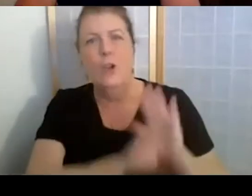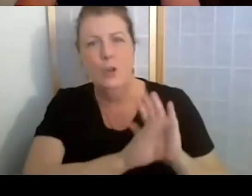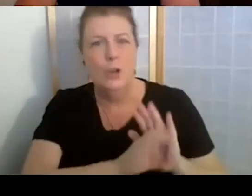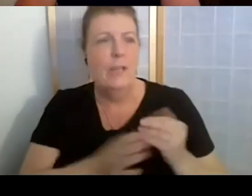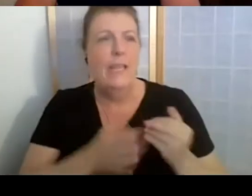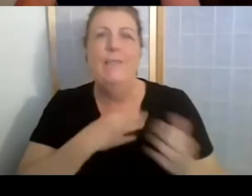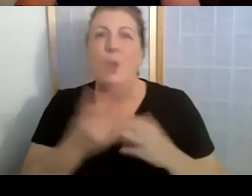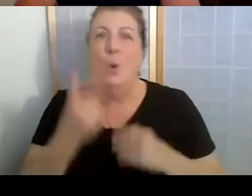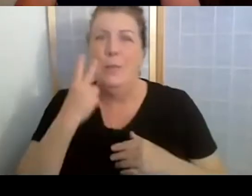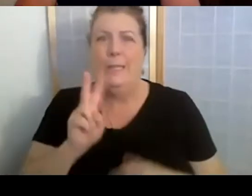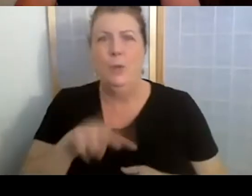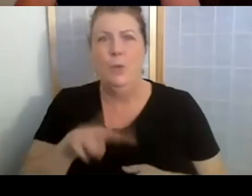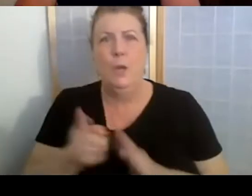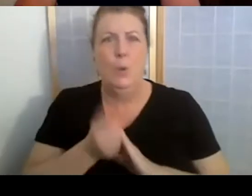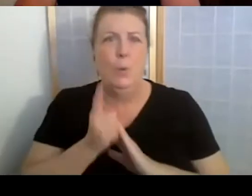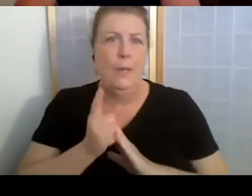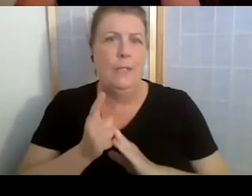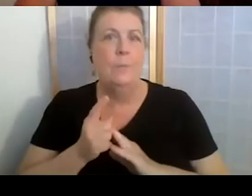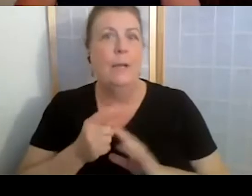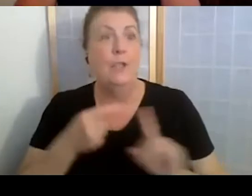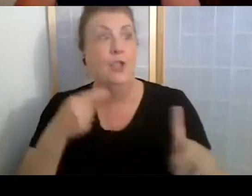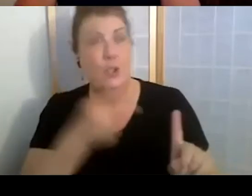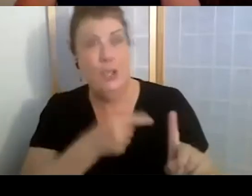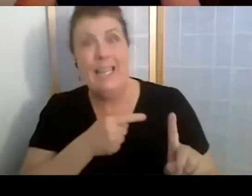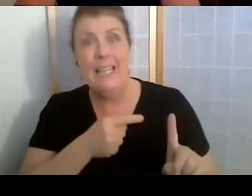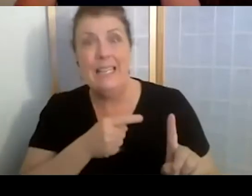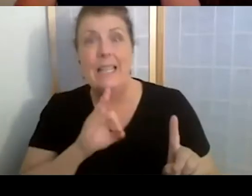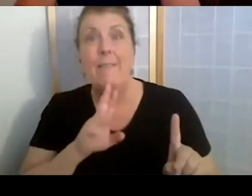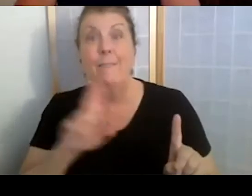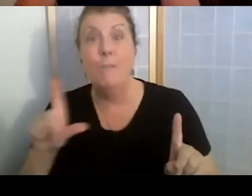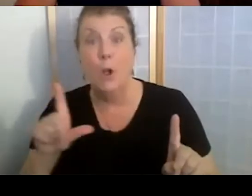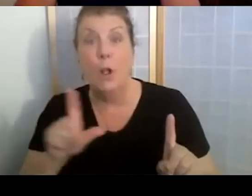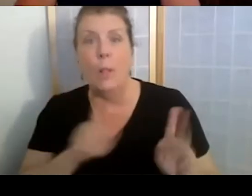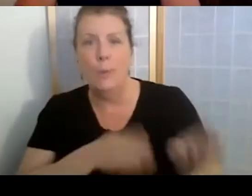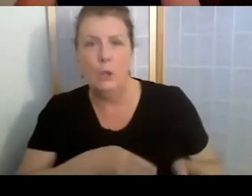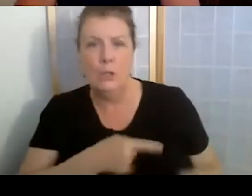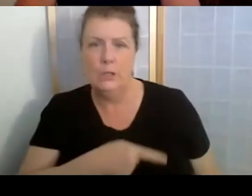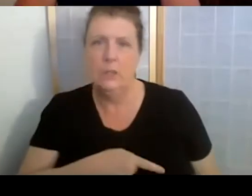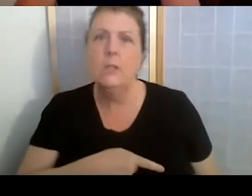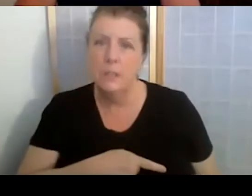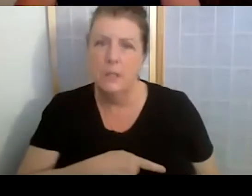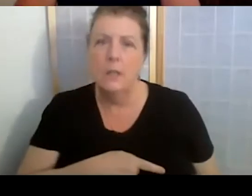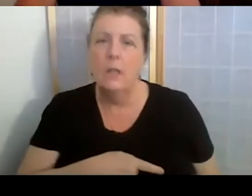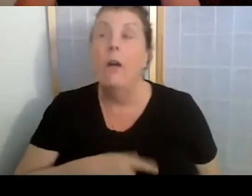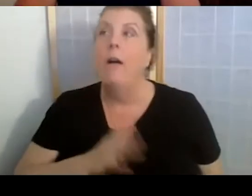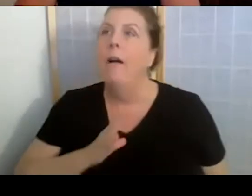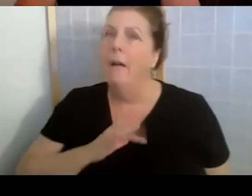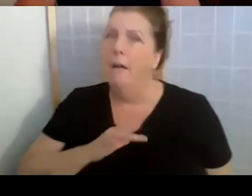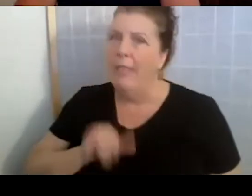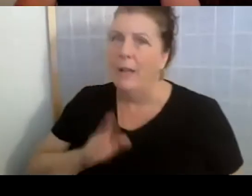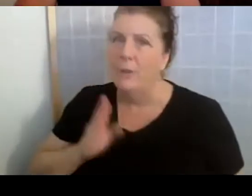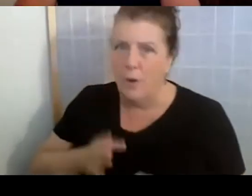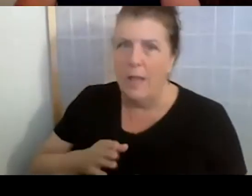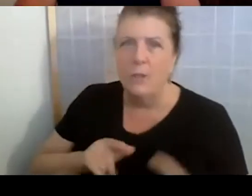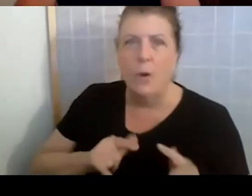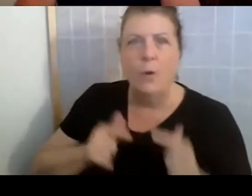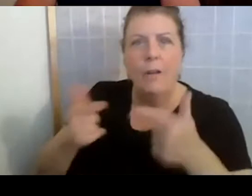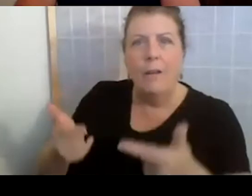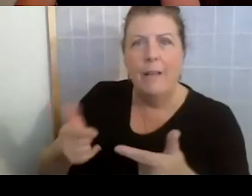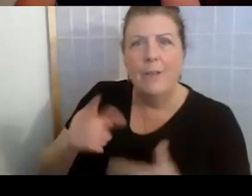she is a full person. Yeah, that's great. That brings me to Cord and Damon